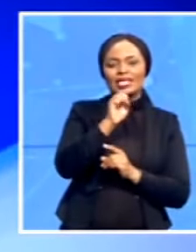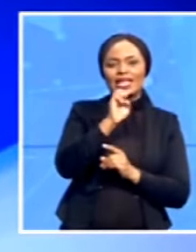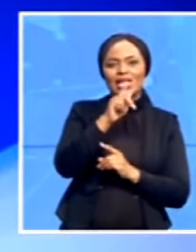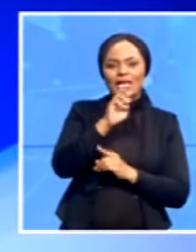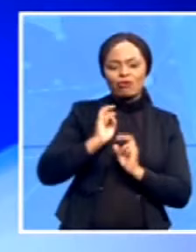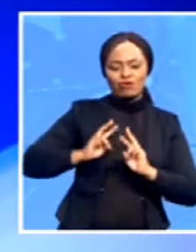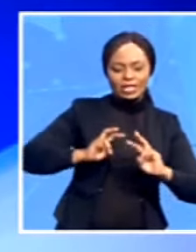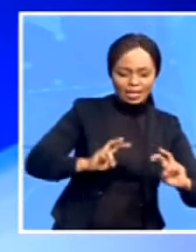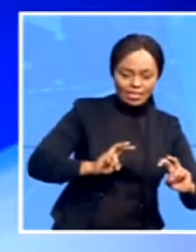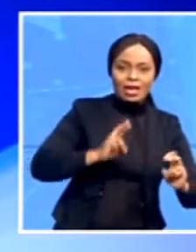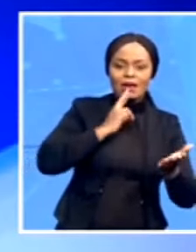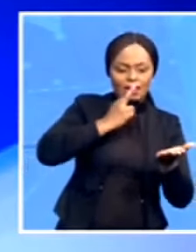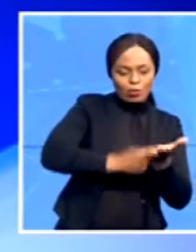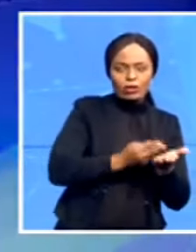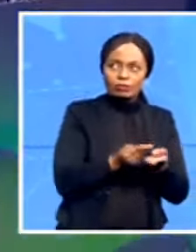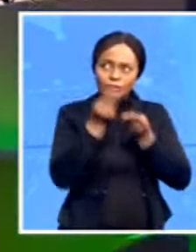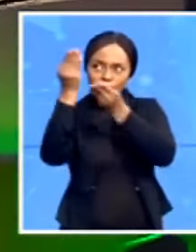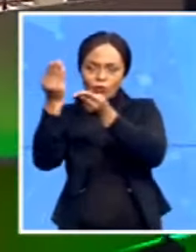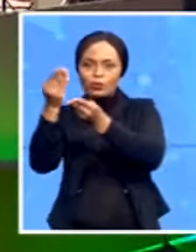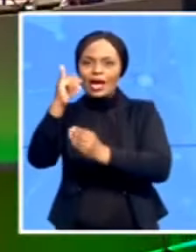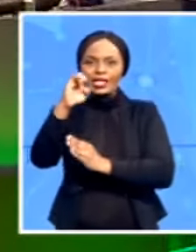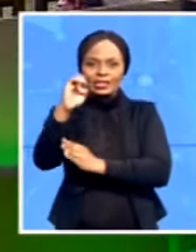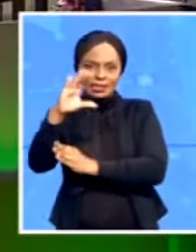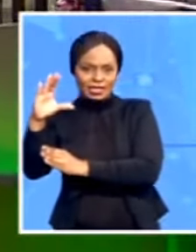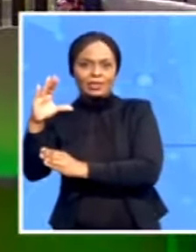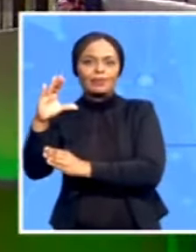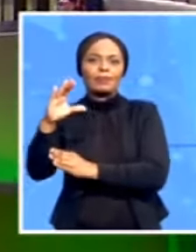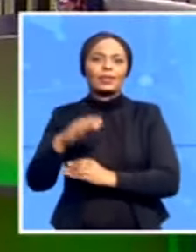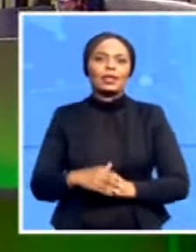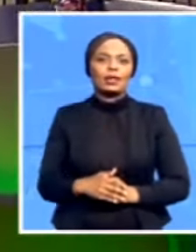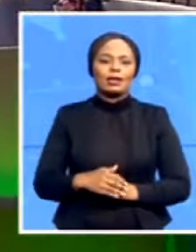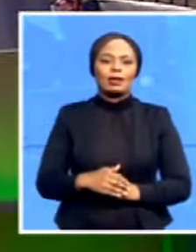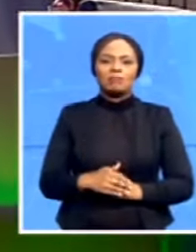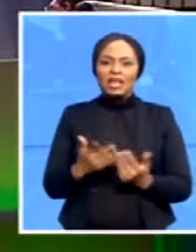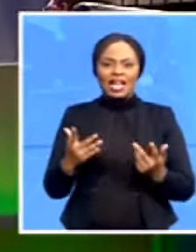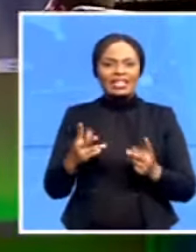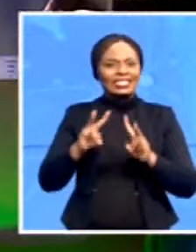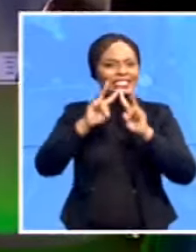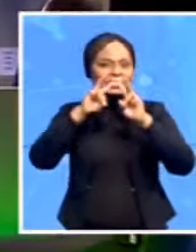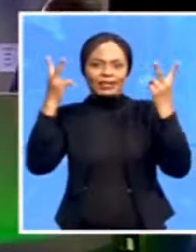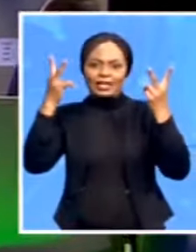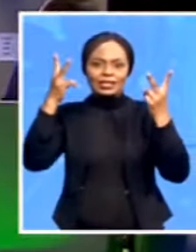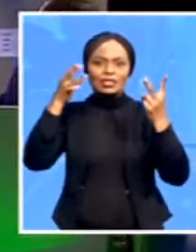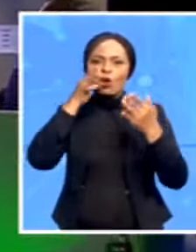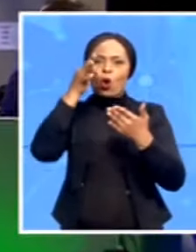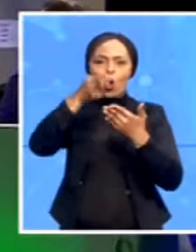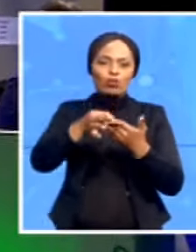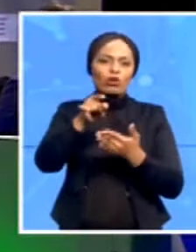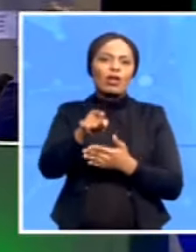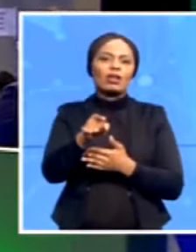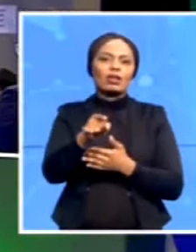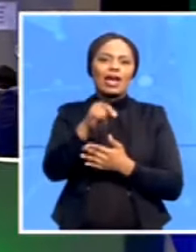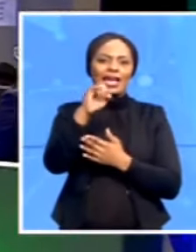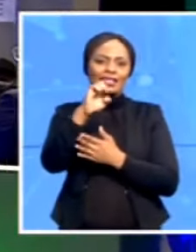Now, we had a very divided opinion in terms of where the IEC should have gone with that report, or based on